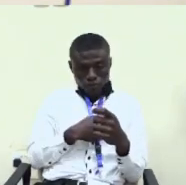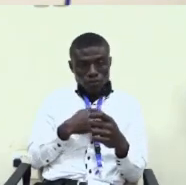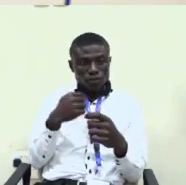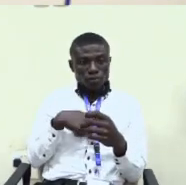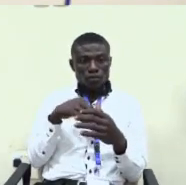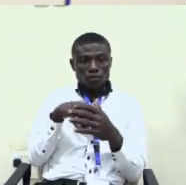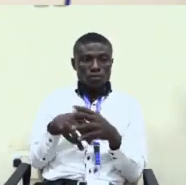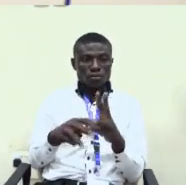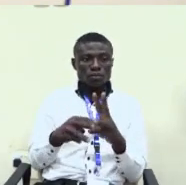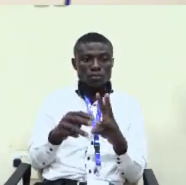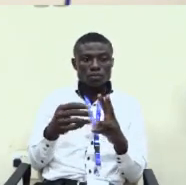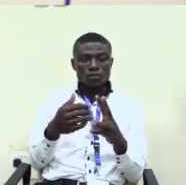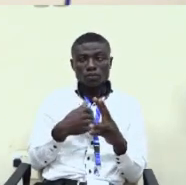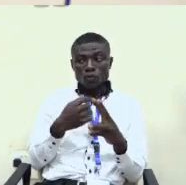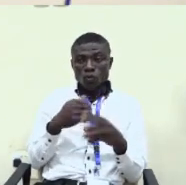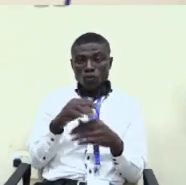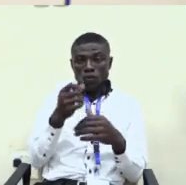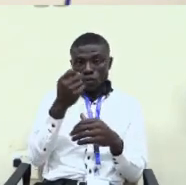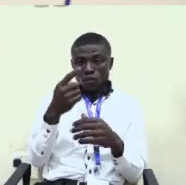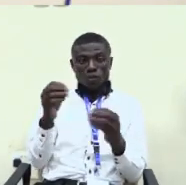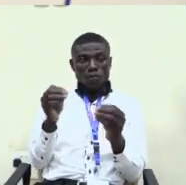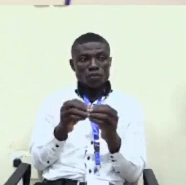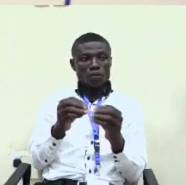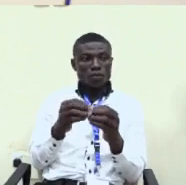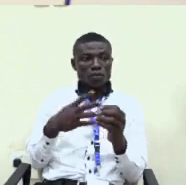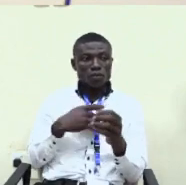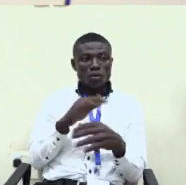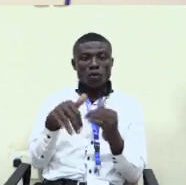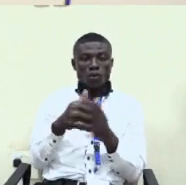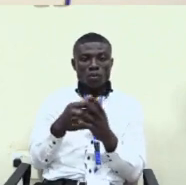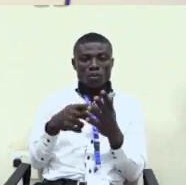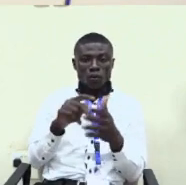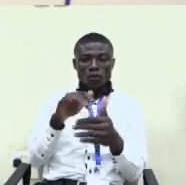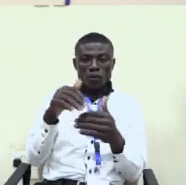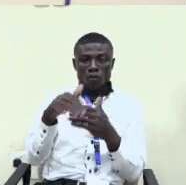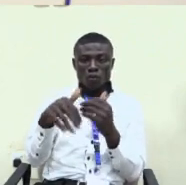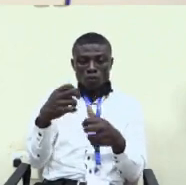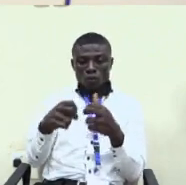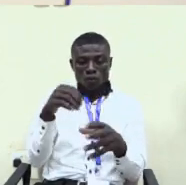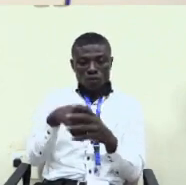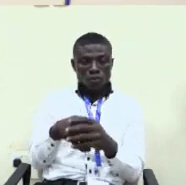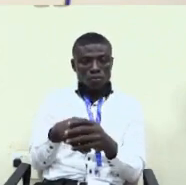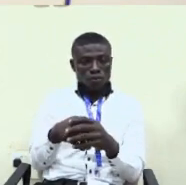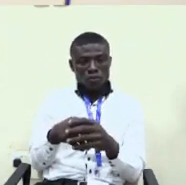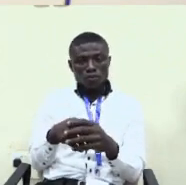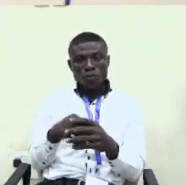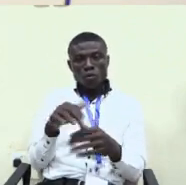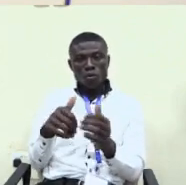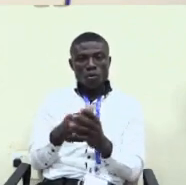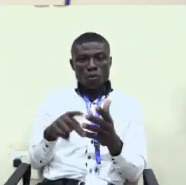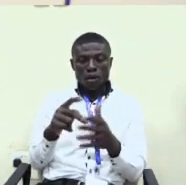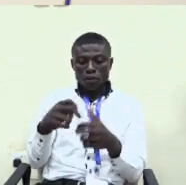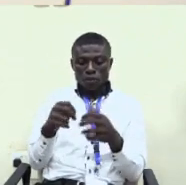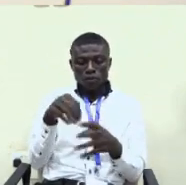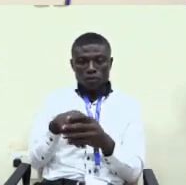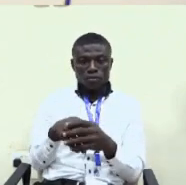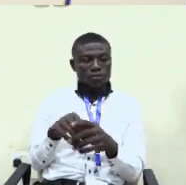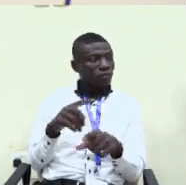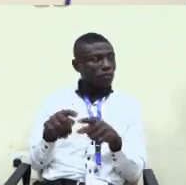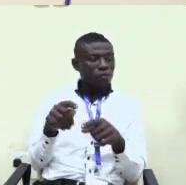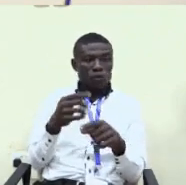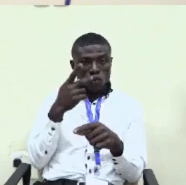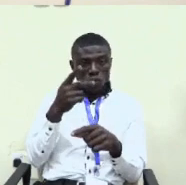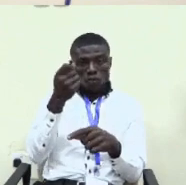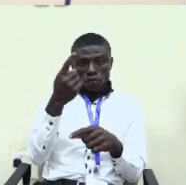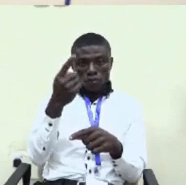in a way, they are seen as more like a part of the problem, so to speak, in quotes. Or they are seen